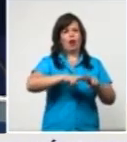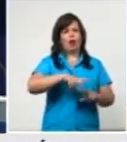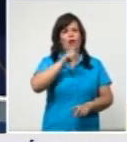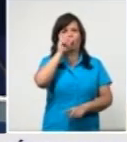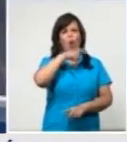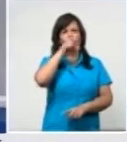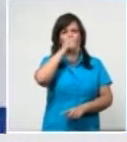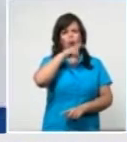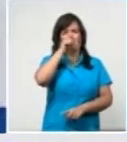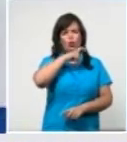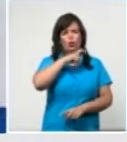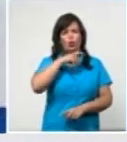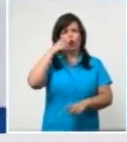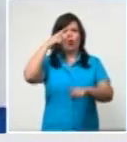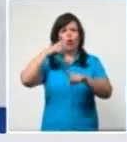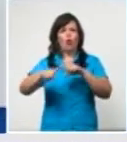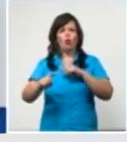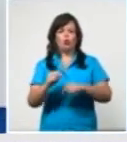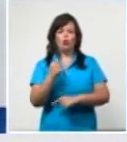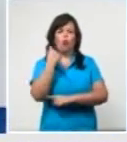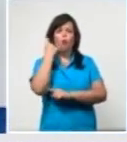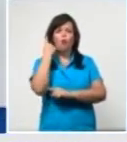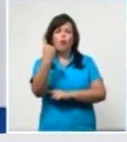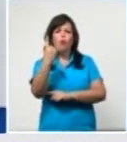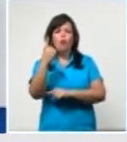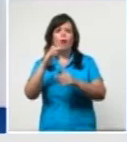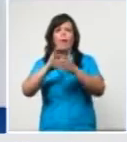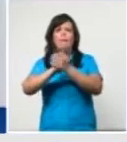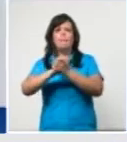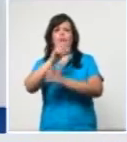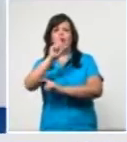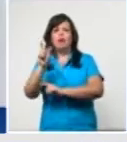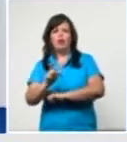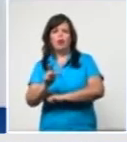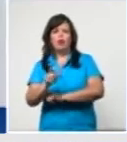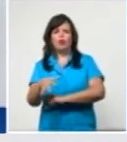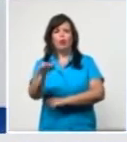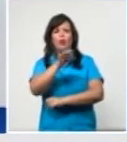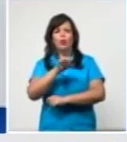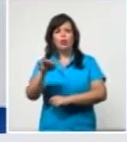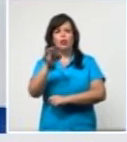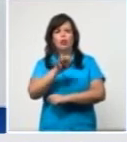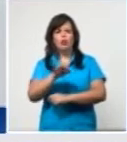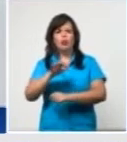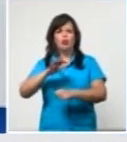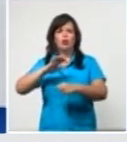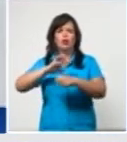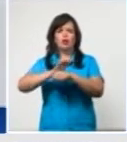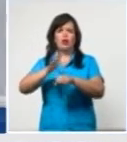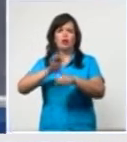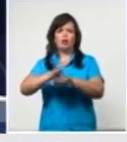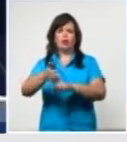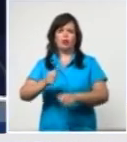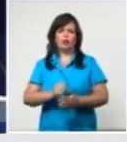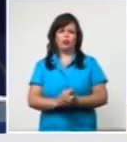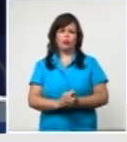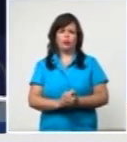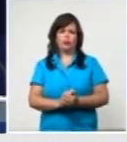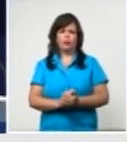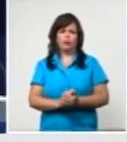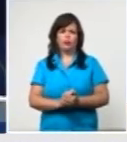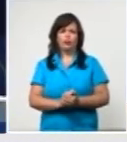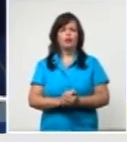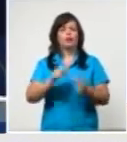province of Mayabeque, to the municipality of San Jose de las Lajas. So the province of